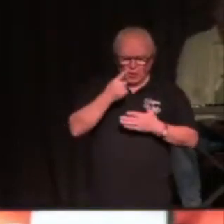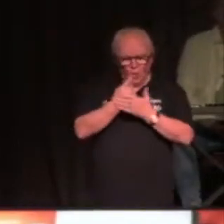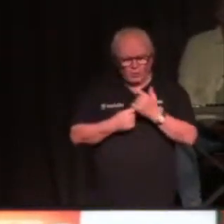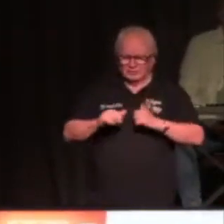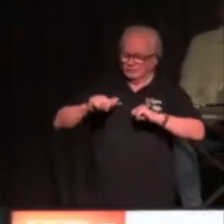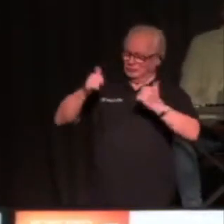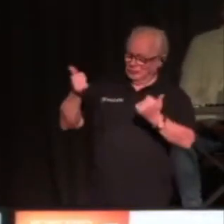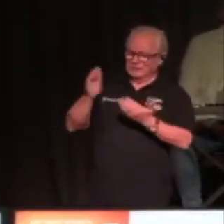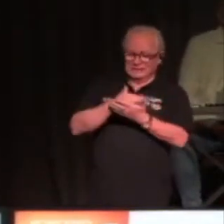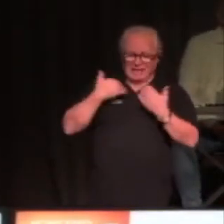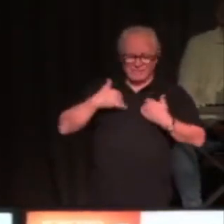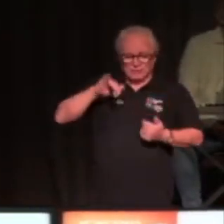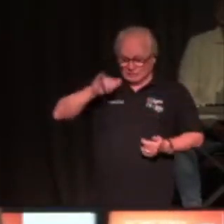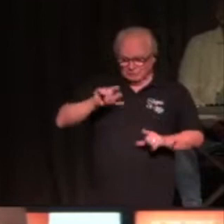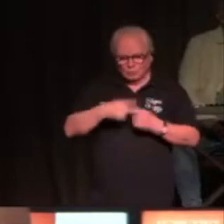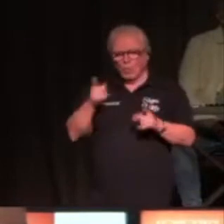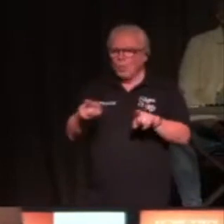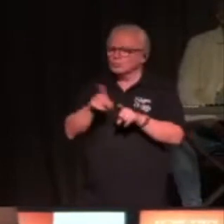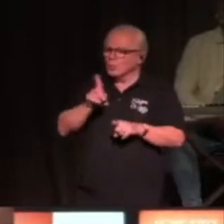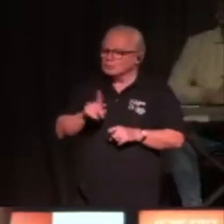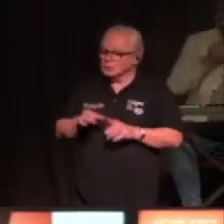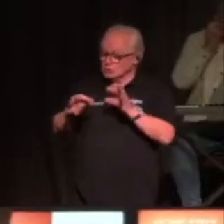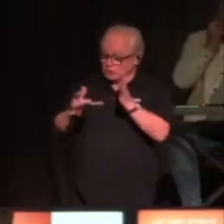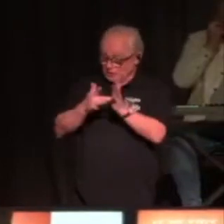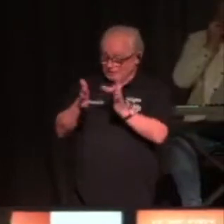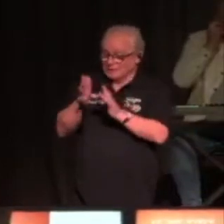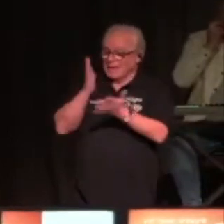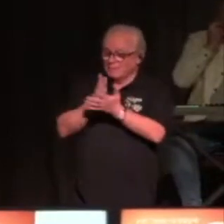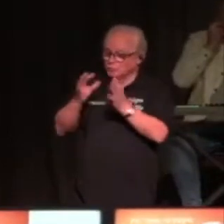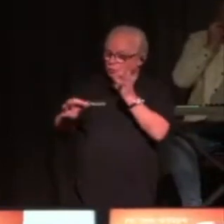he a good Savior, but he's also a judge.